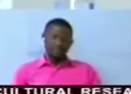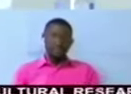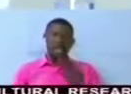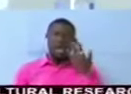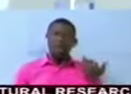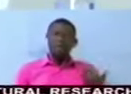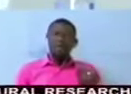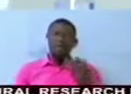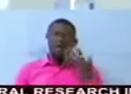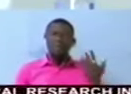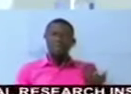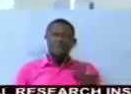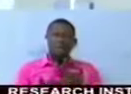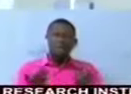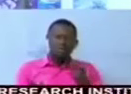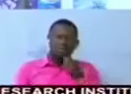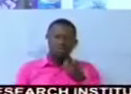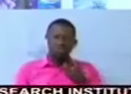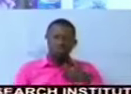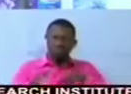Yen ñaata lañ fa duggal?